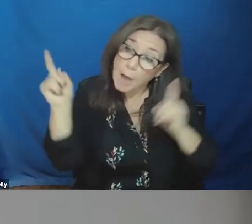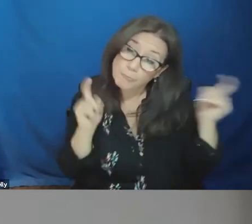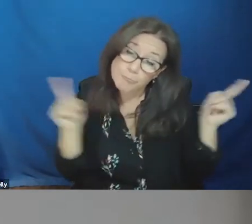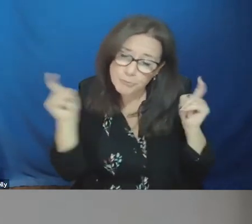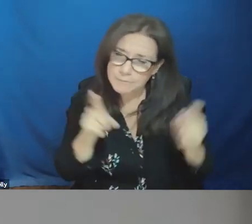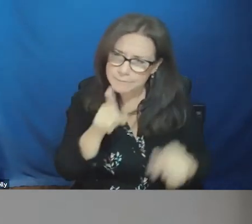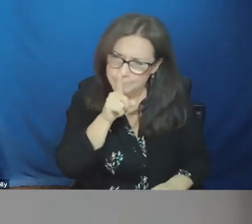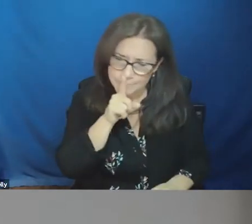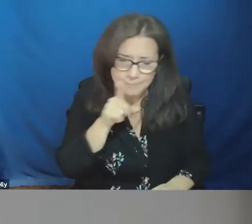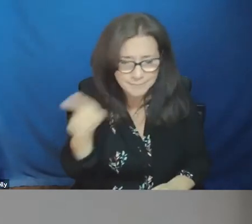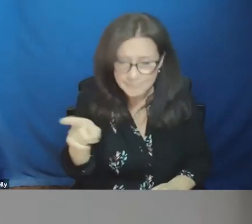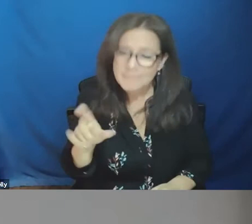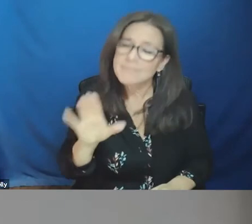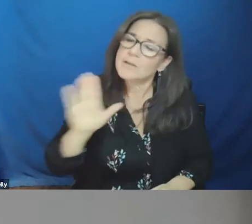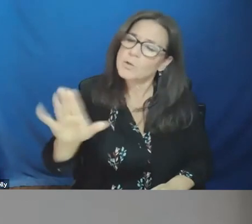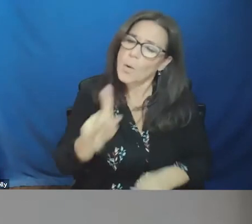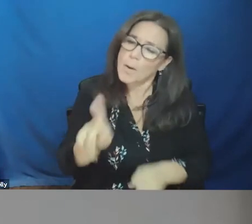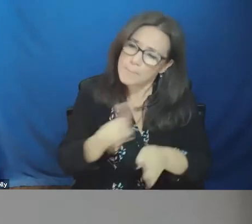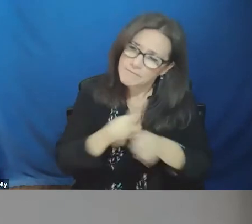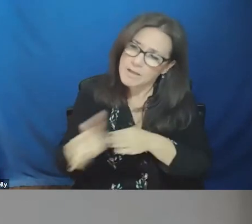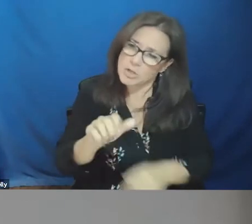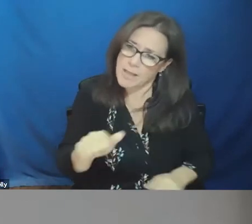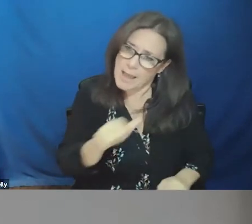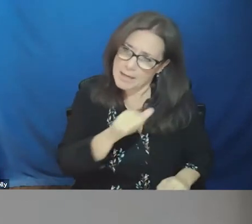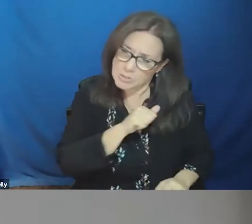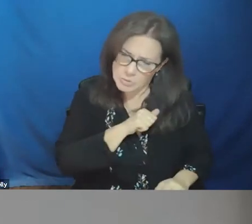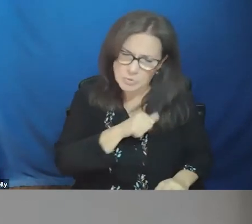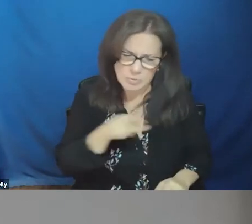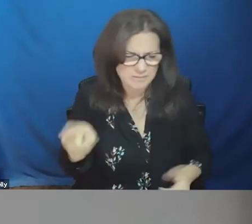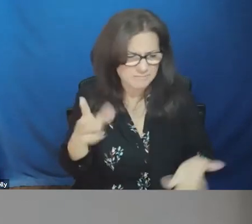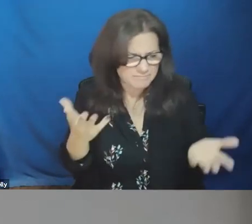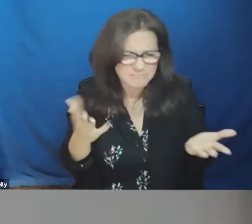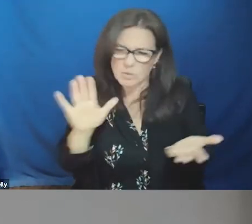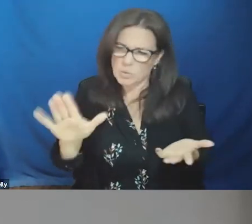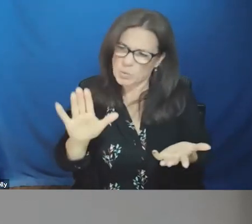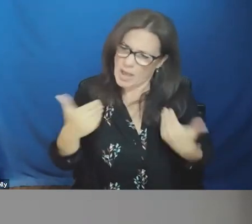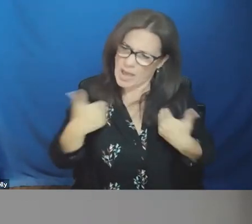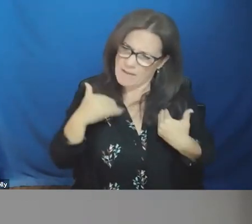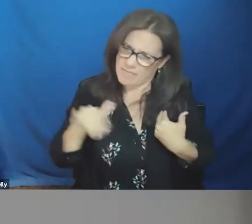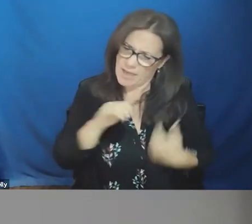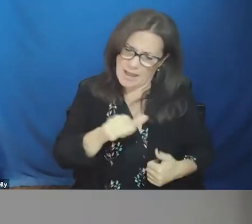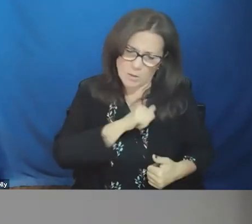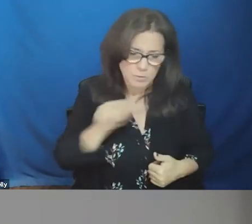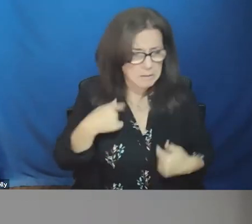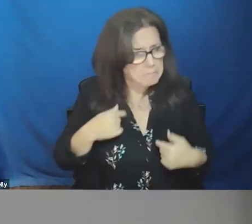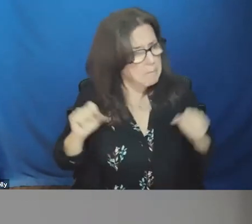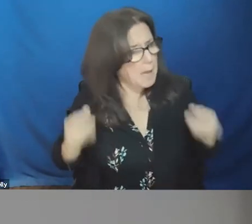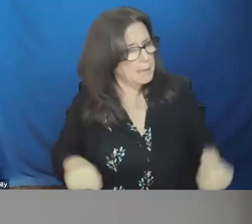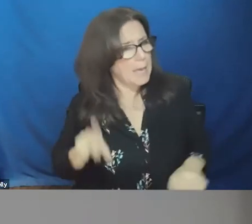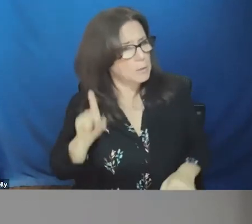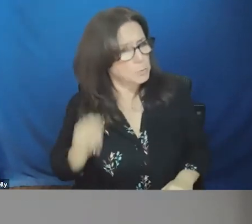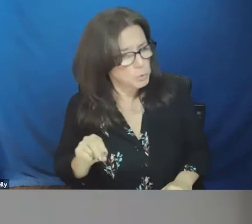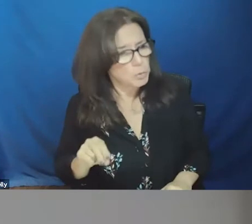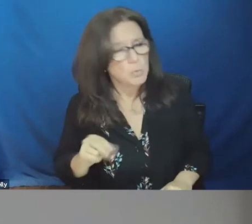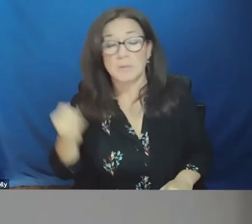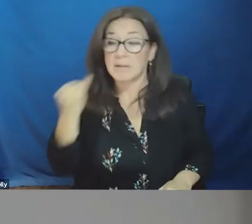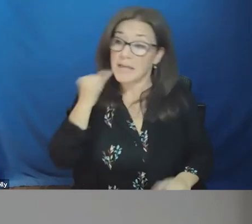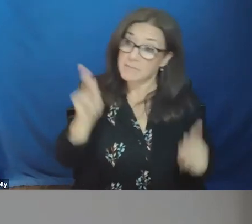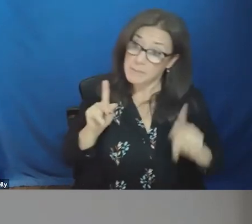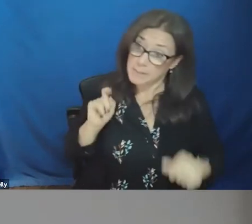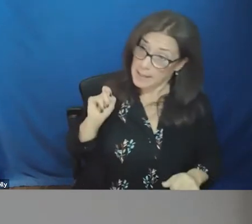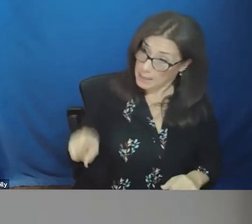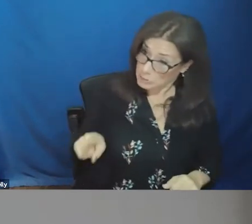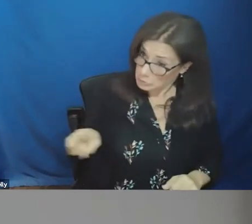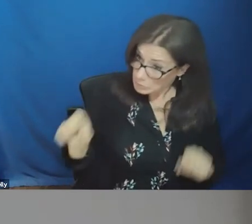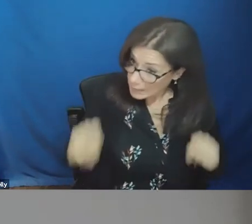total can-do attitude. If anybody asks you if they can do something, you say sure. And if anybody asks